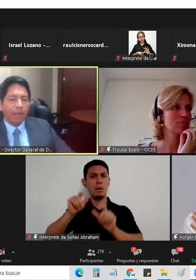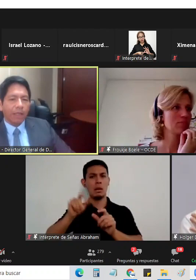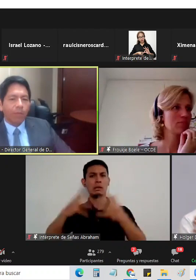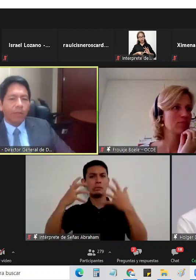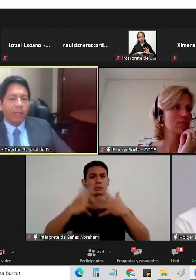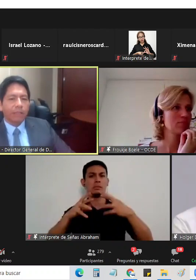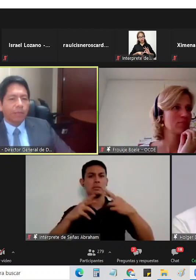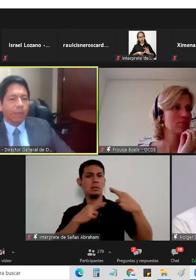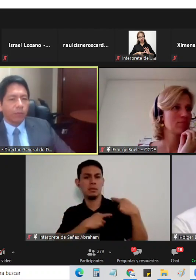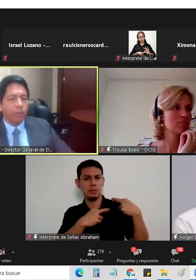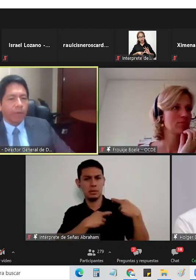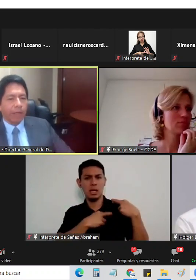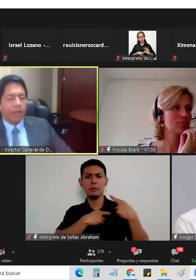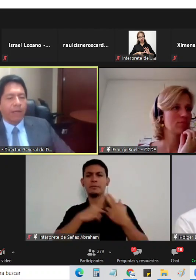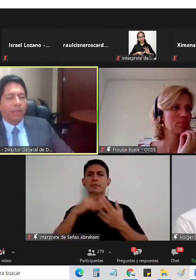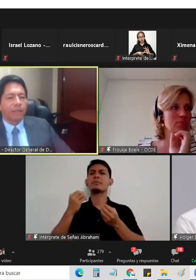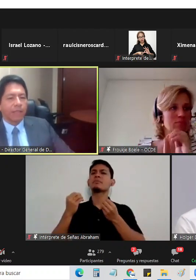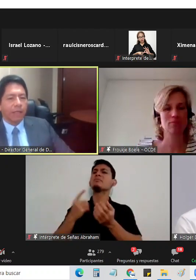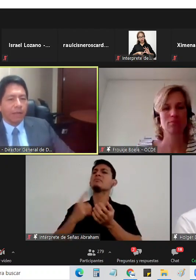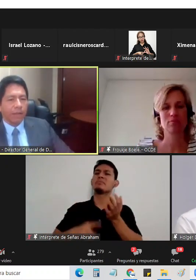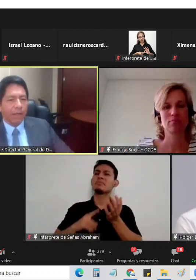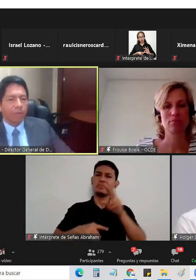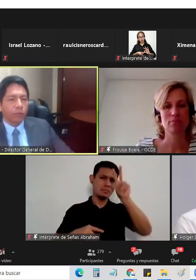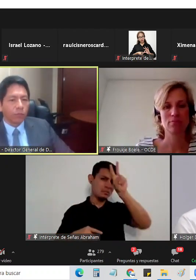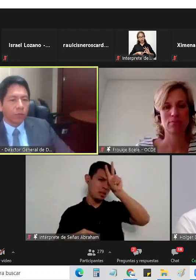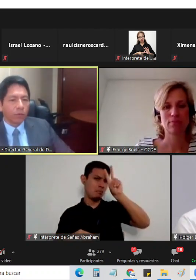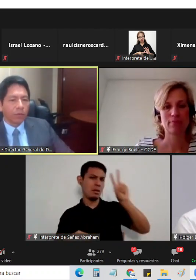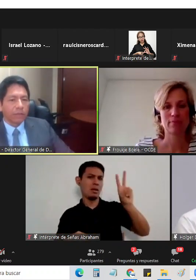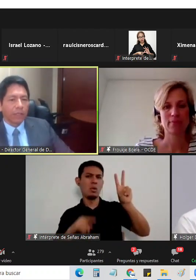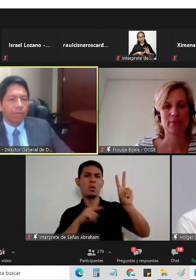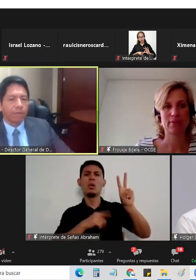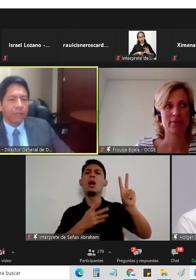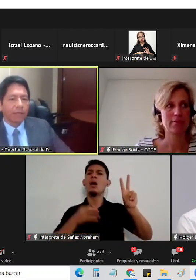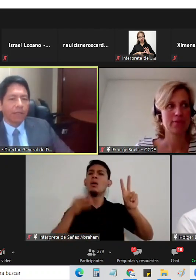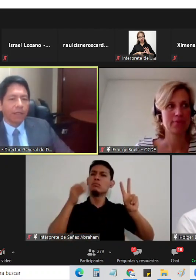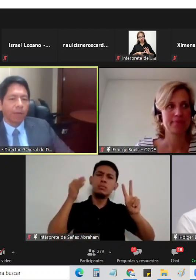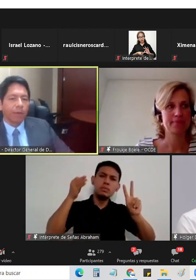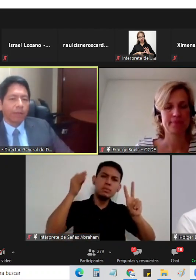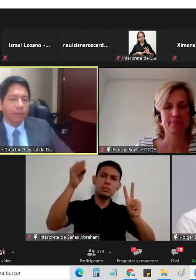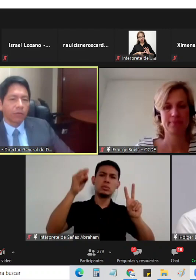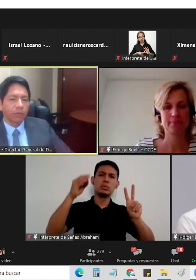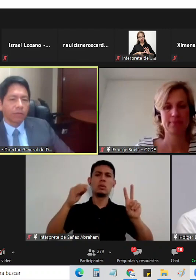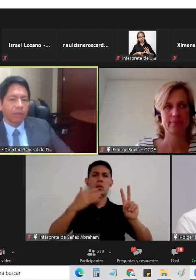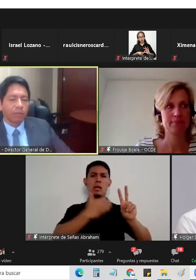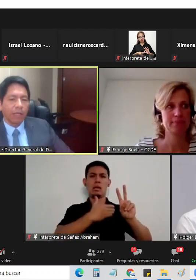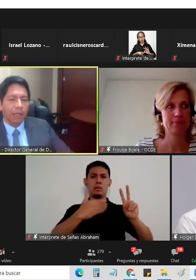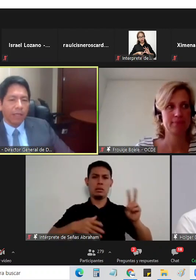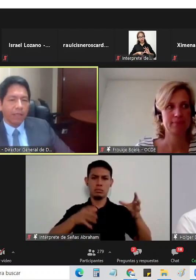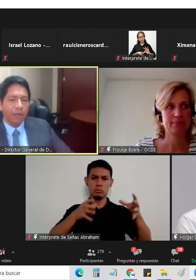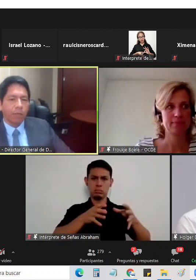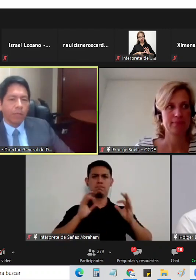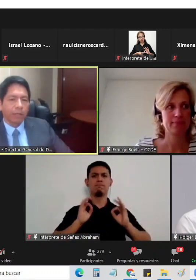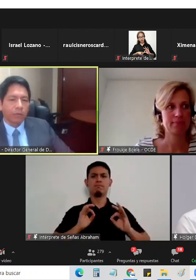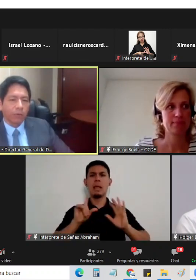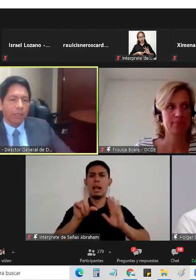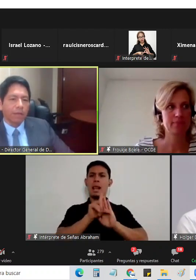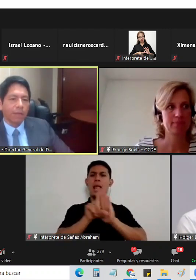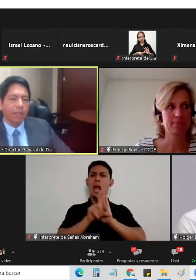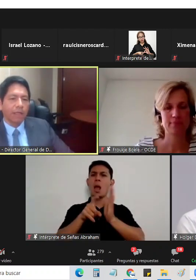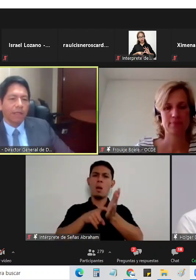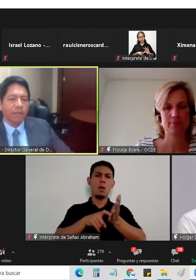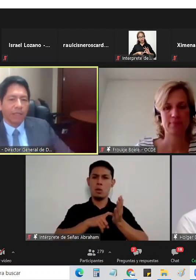responsible business conduct and what could peru do to guarantee in the future an efficient status in